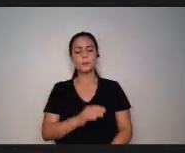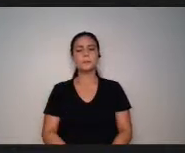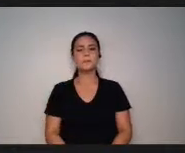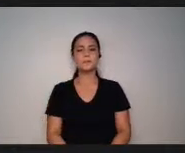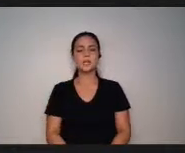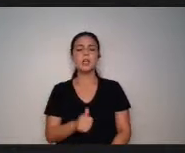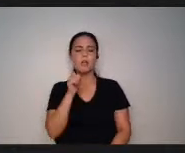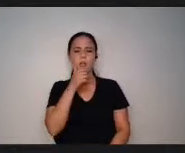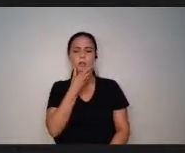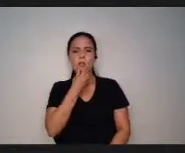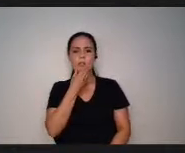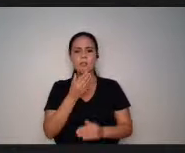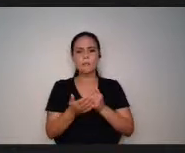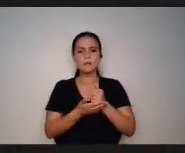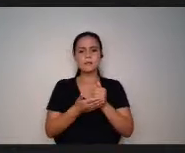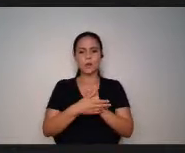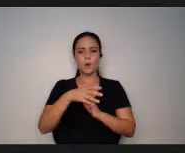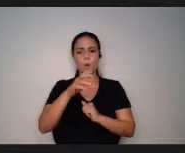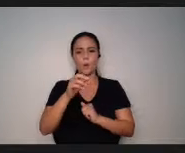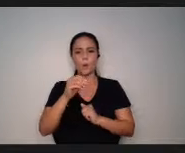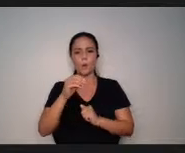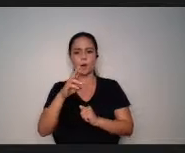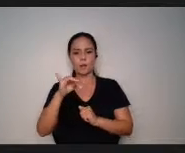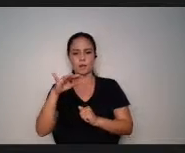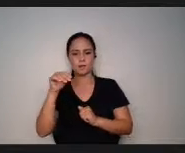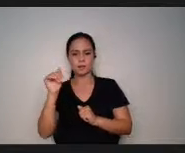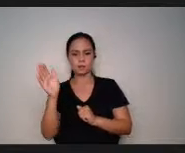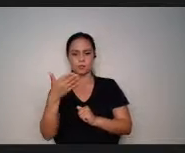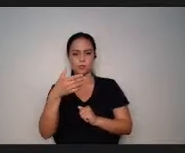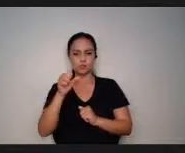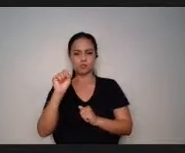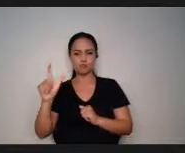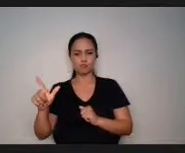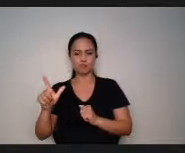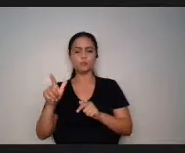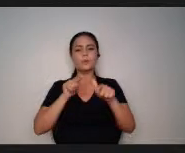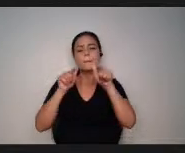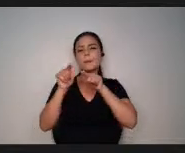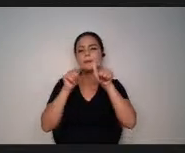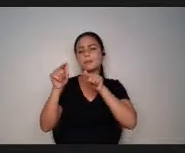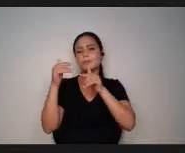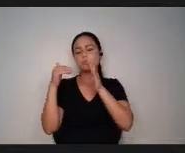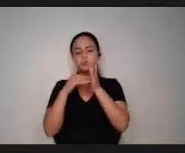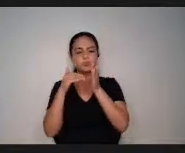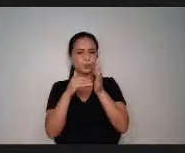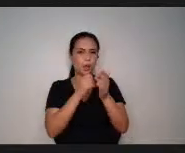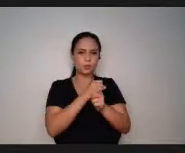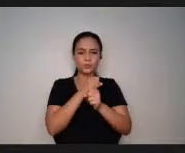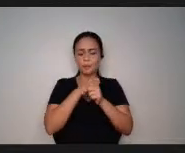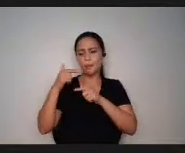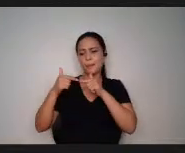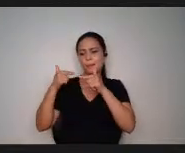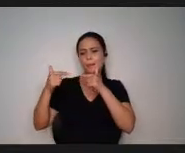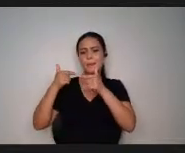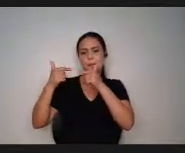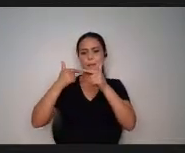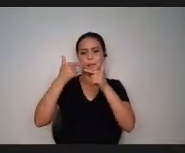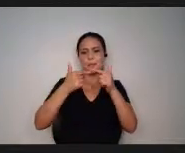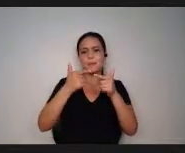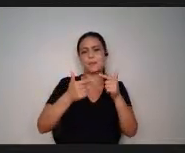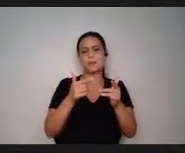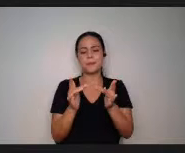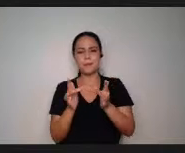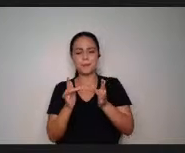for many years now on various projects with working people, understanding the impact of work stress in the